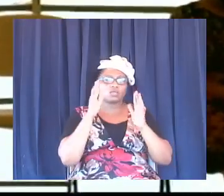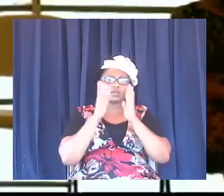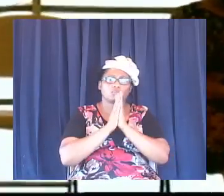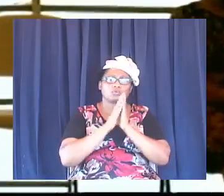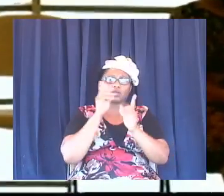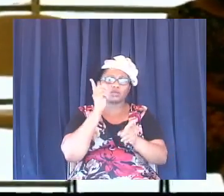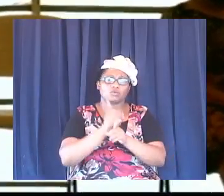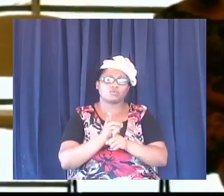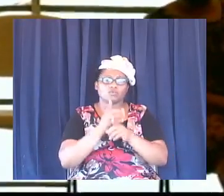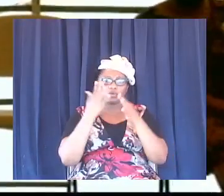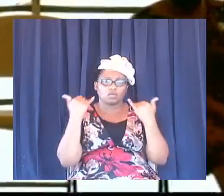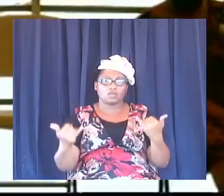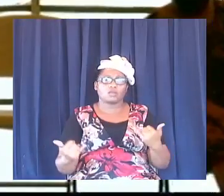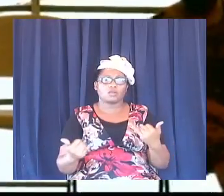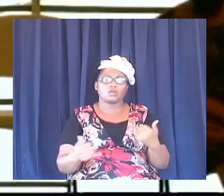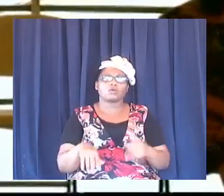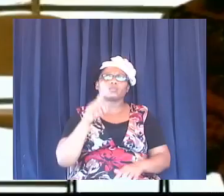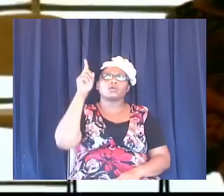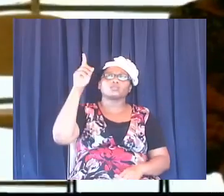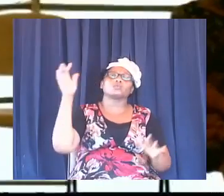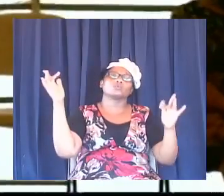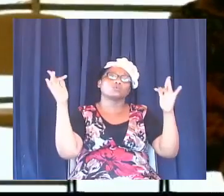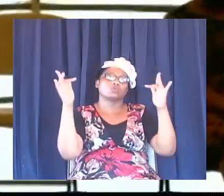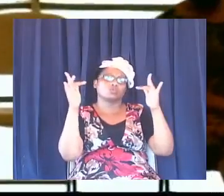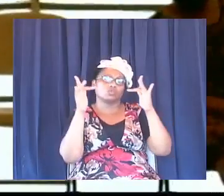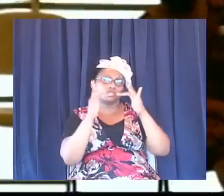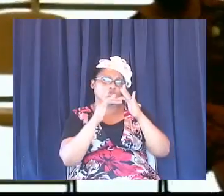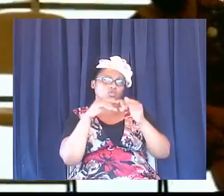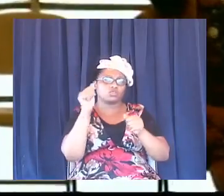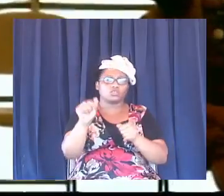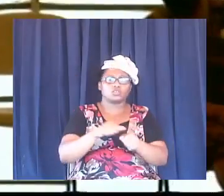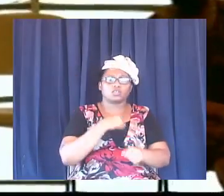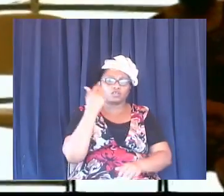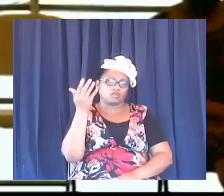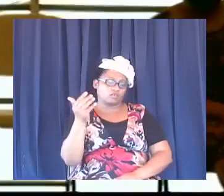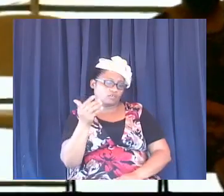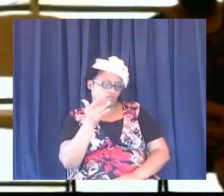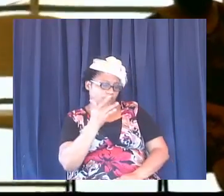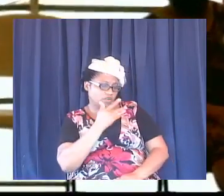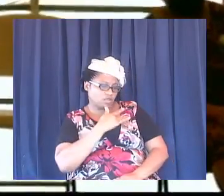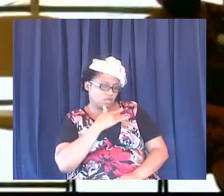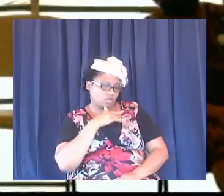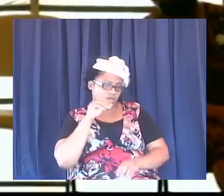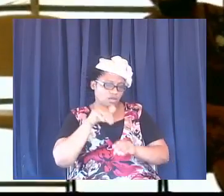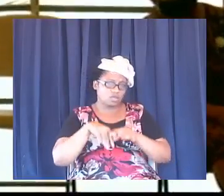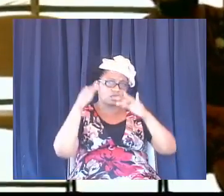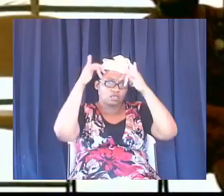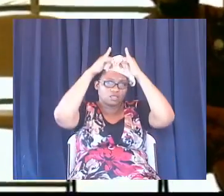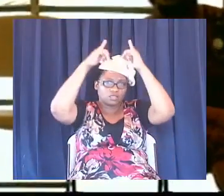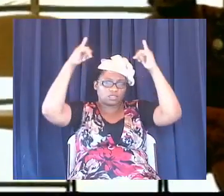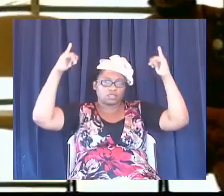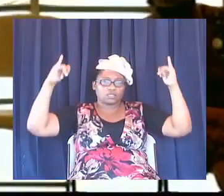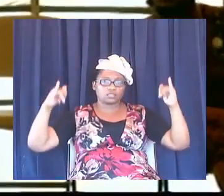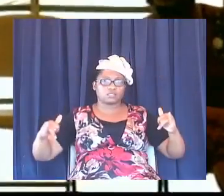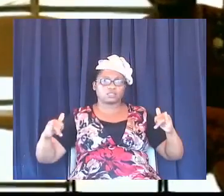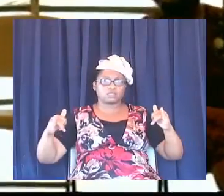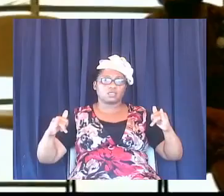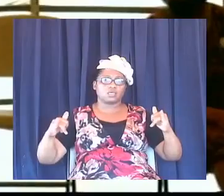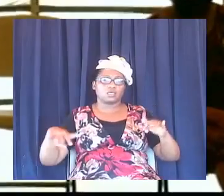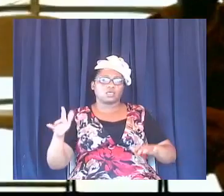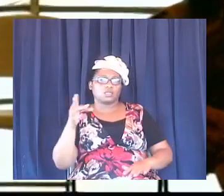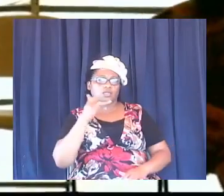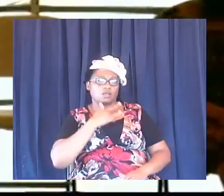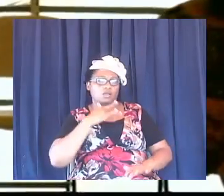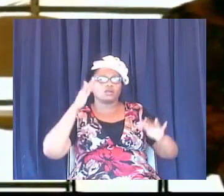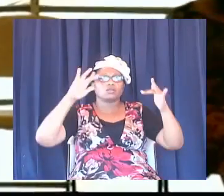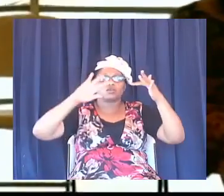every heart in this tent. I pray that you will touch every heart that are tuned